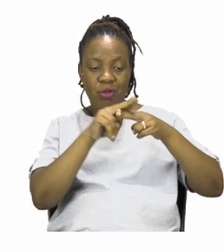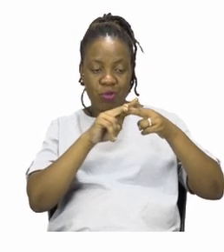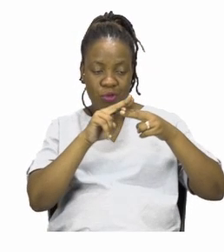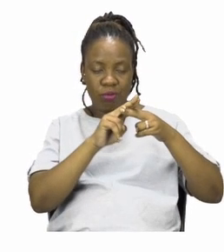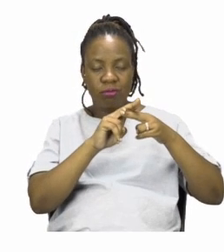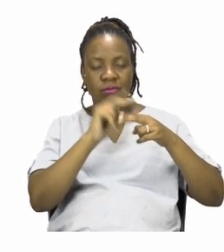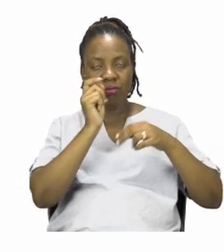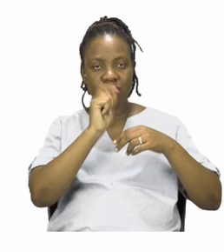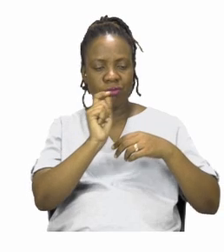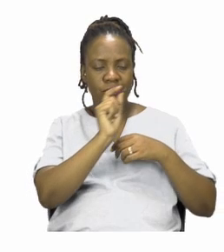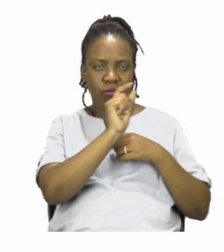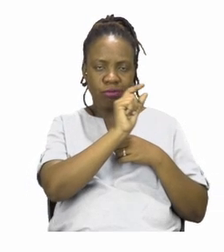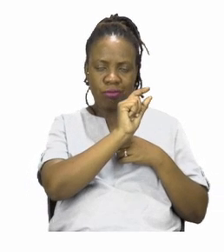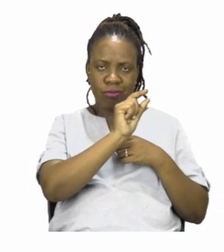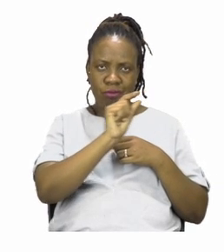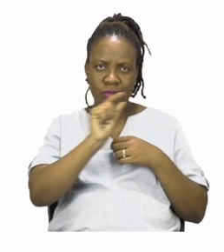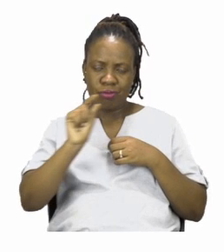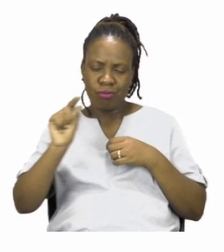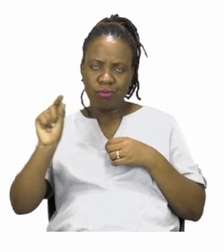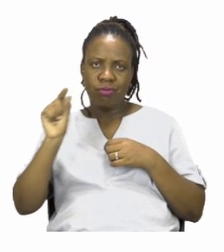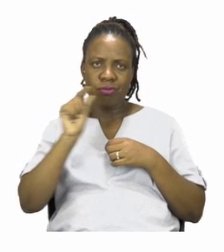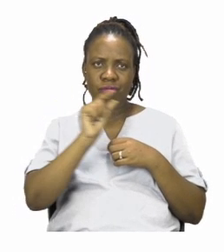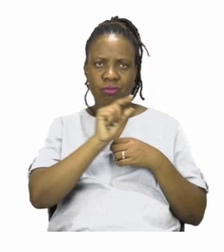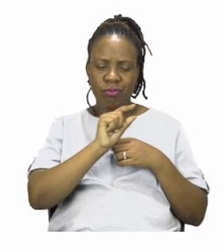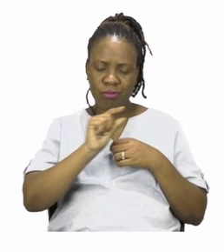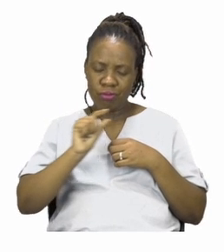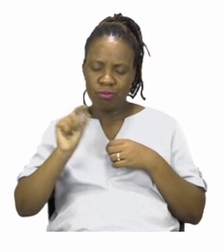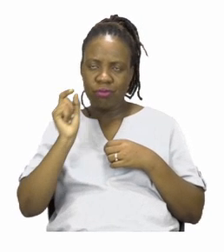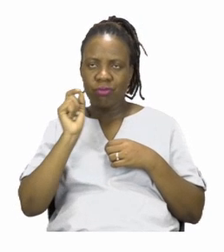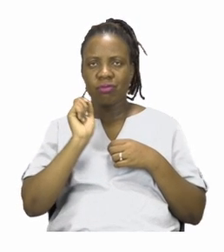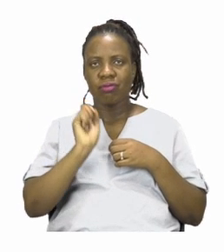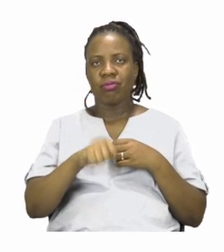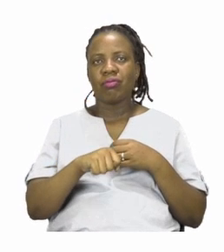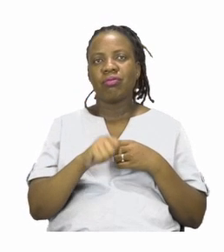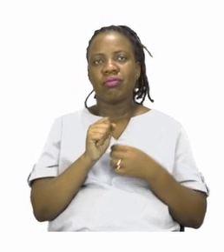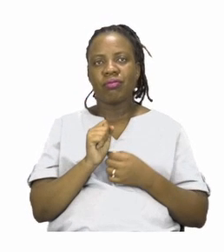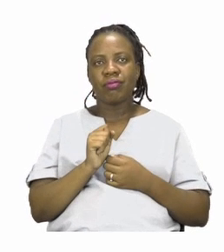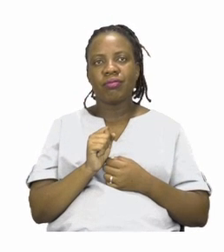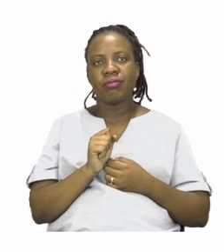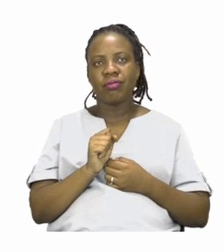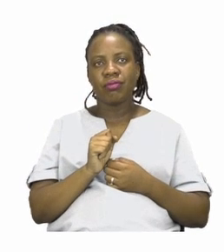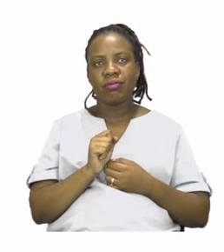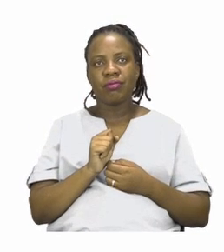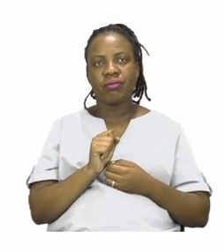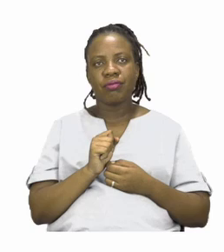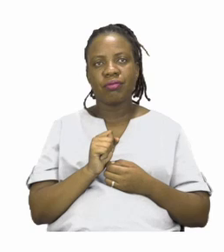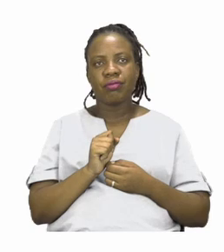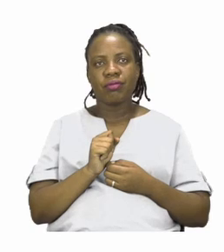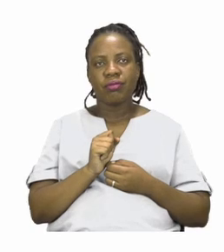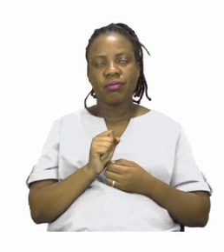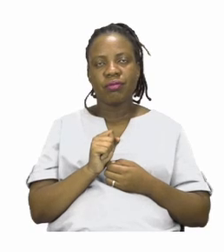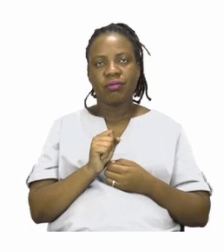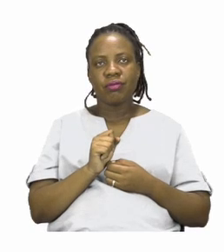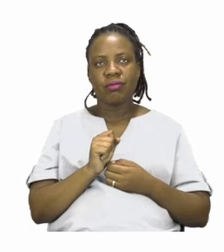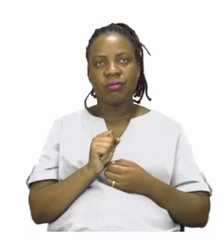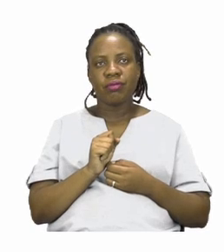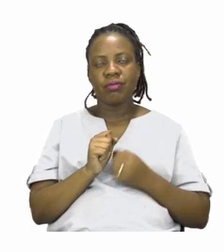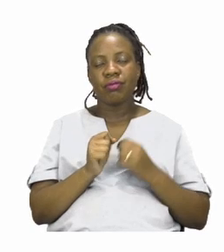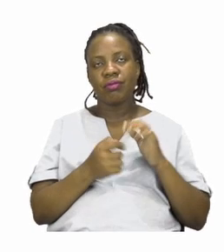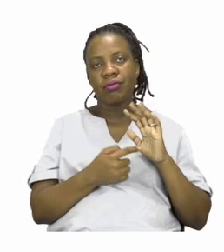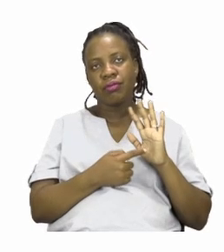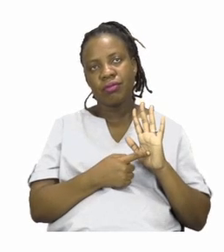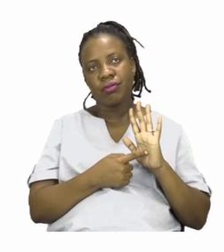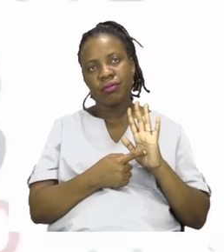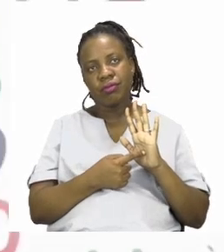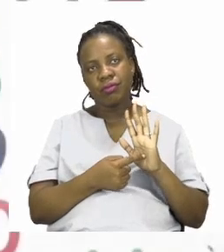word round, around, would, could, and should. Now on the board, I